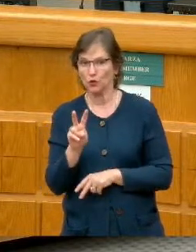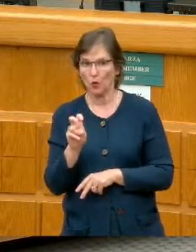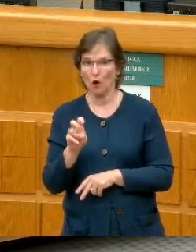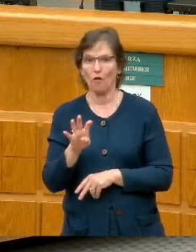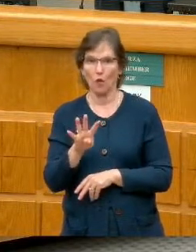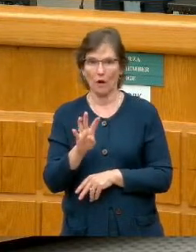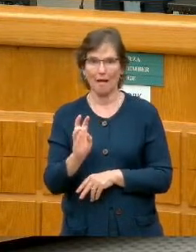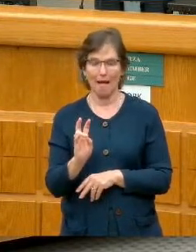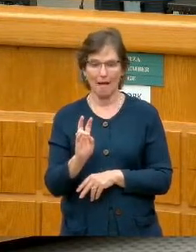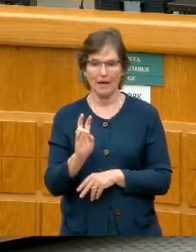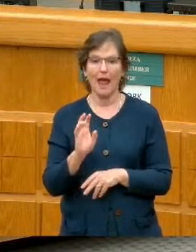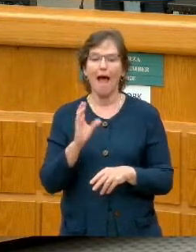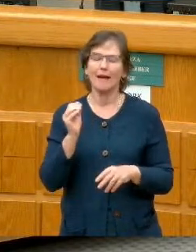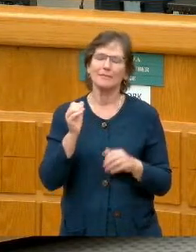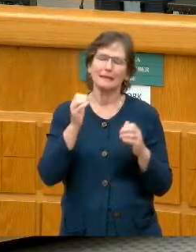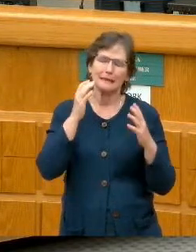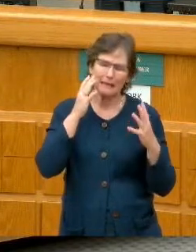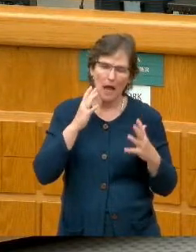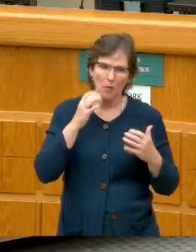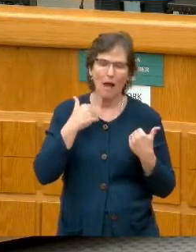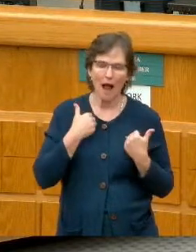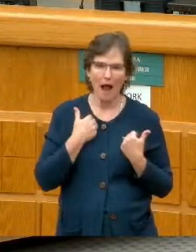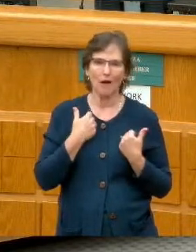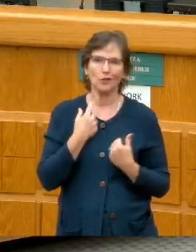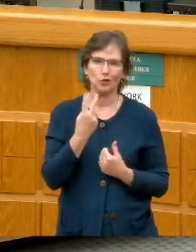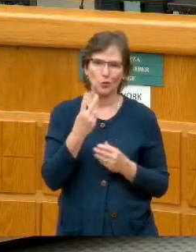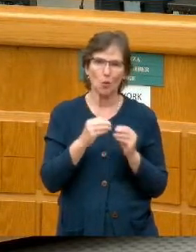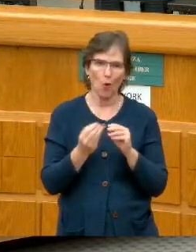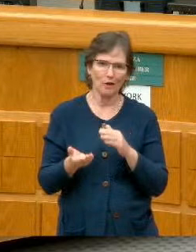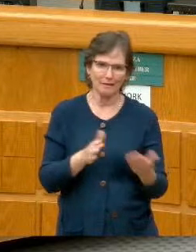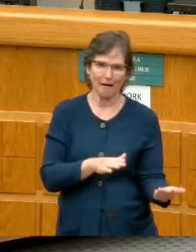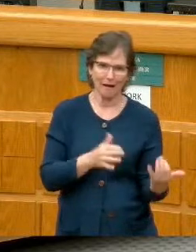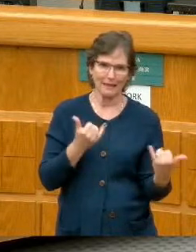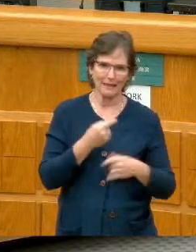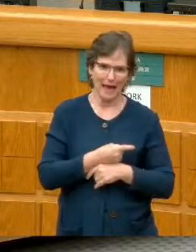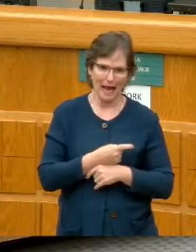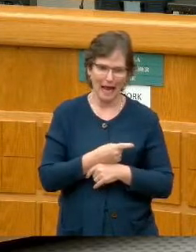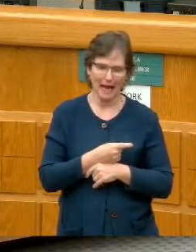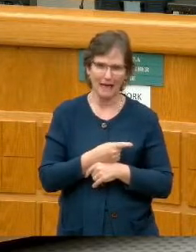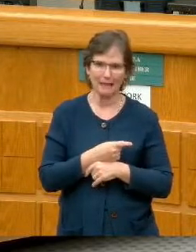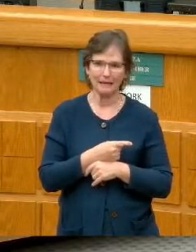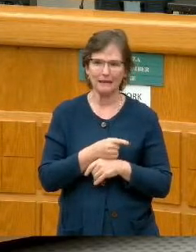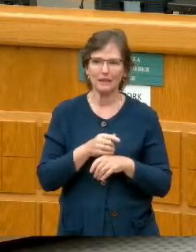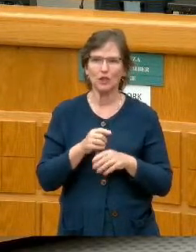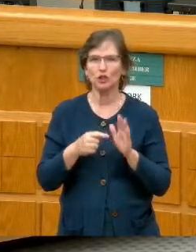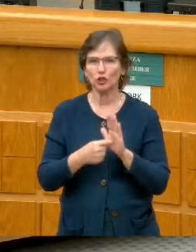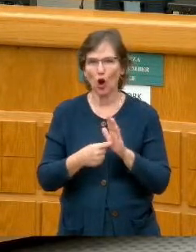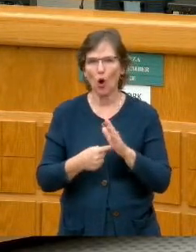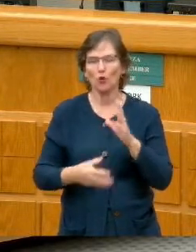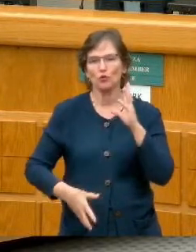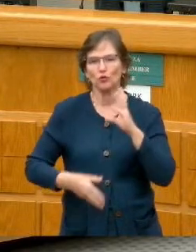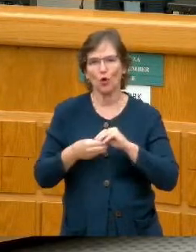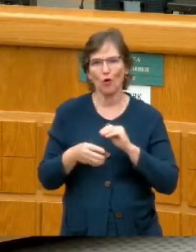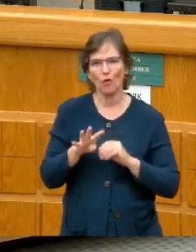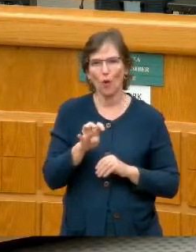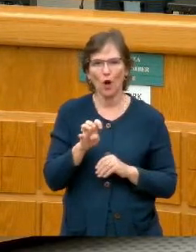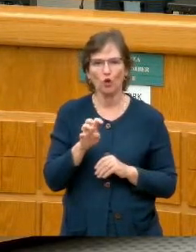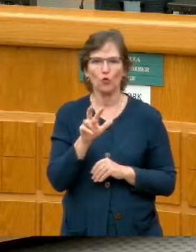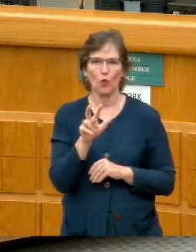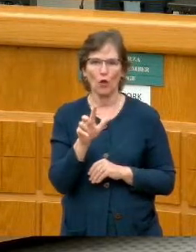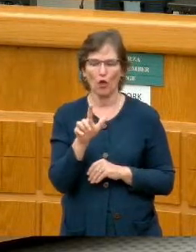more additional deaths that are reported today, so that brings us up to 423 fatalities in the Coastal Bend from